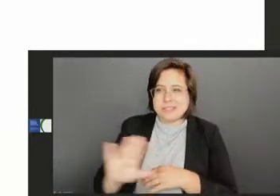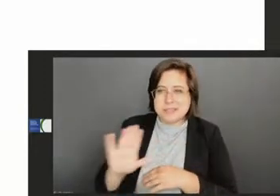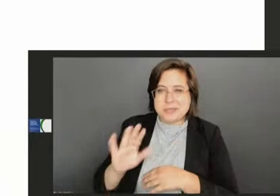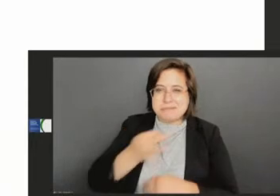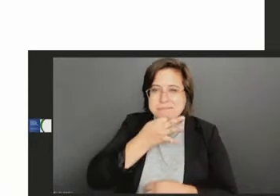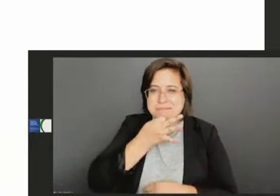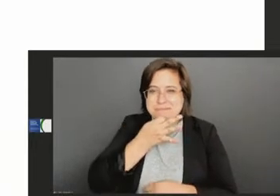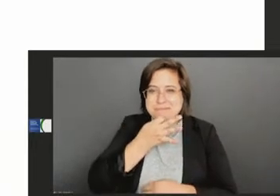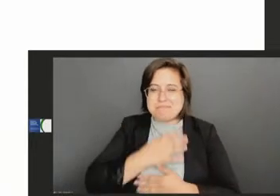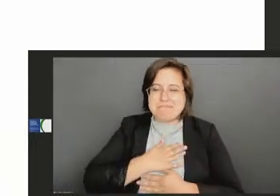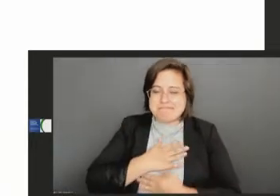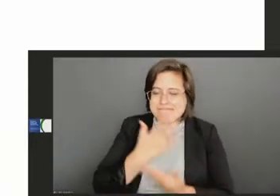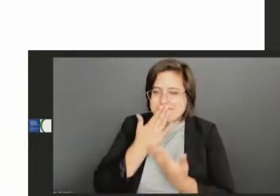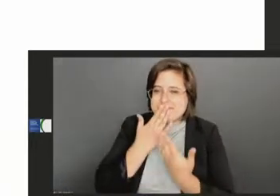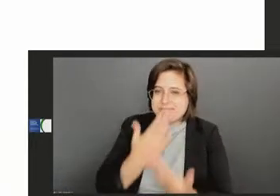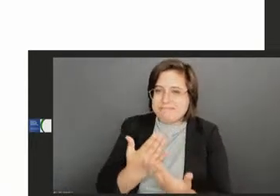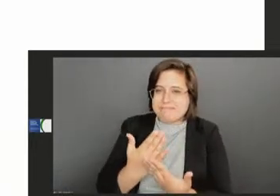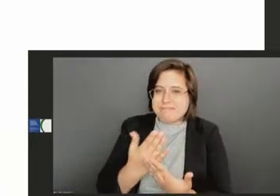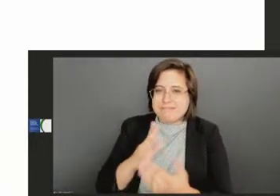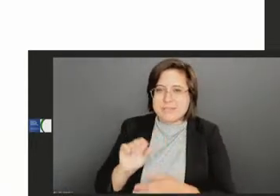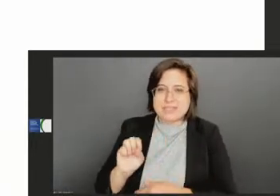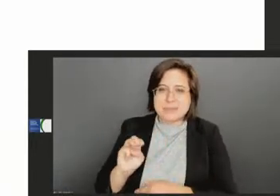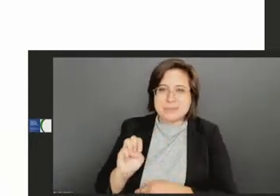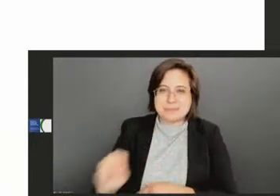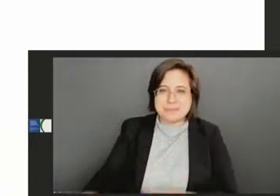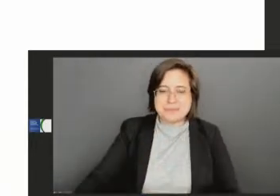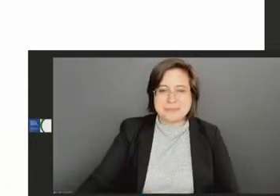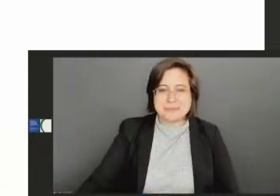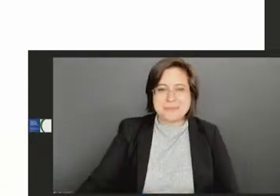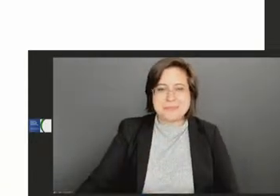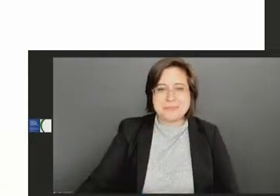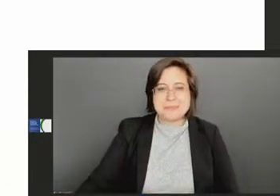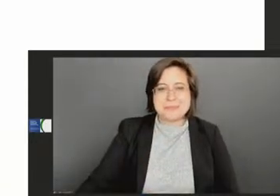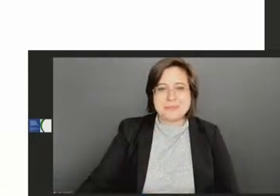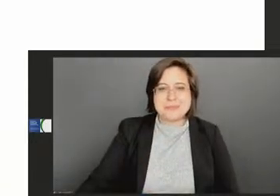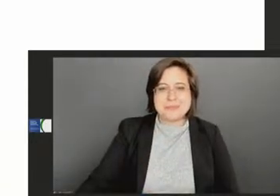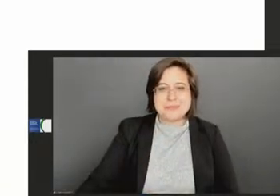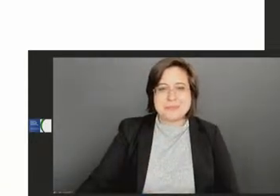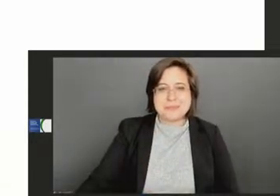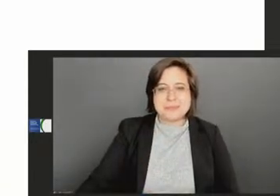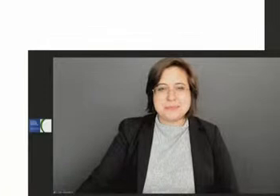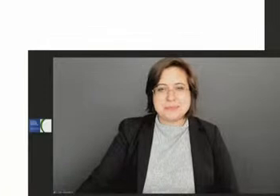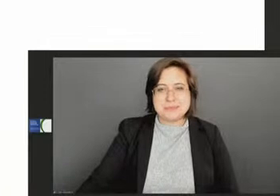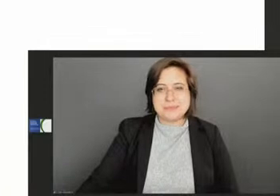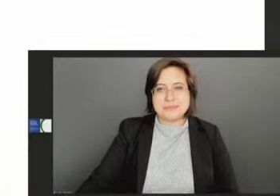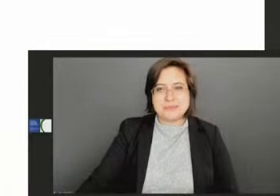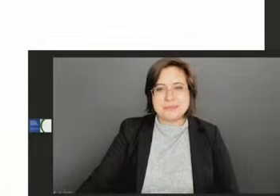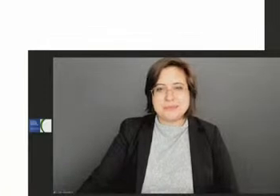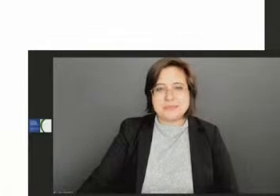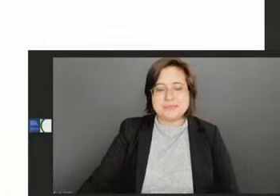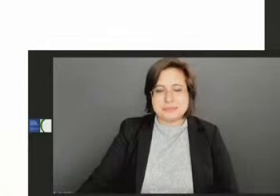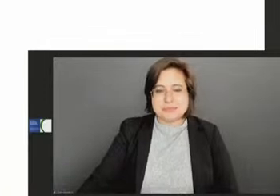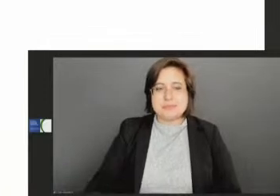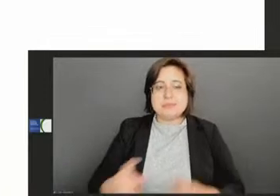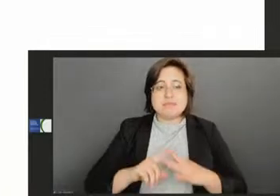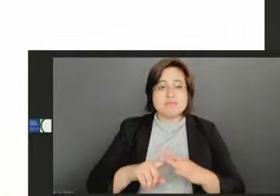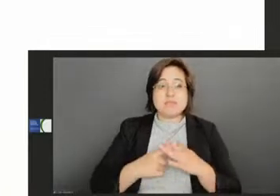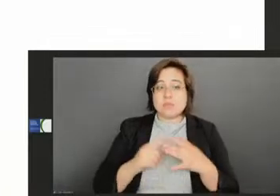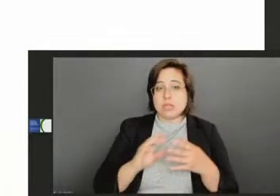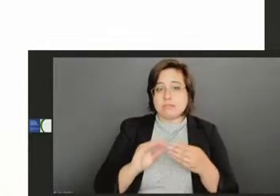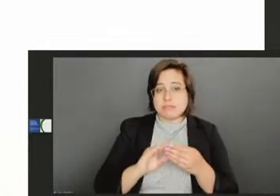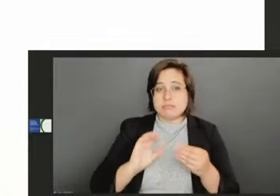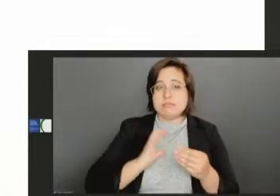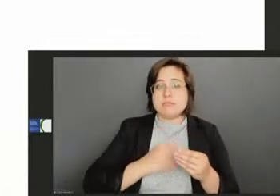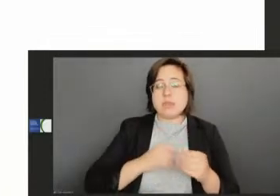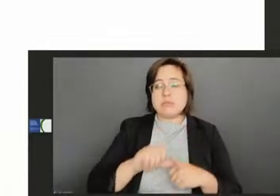So deep gratitude to the subcommittee members. So I want to begin by saying that our subcommittee is made up